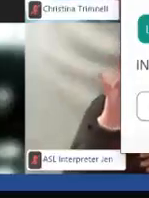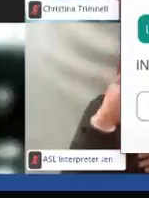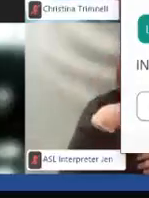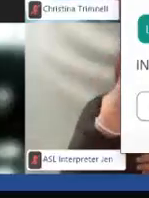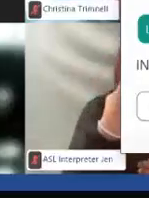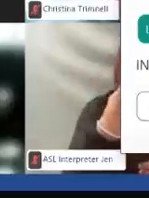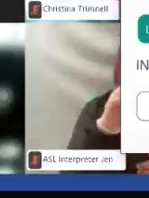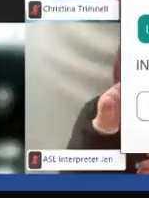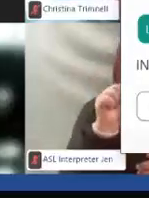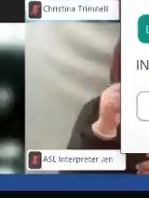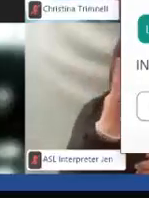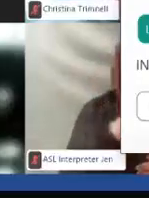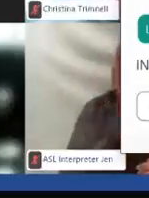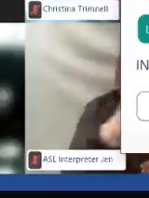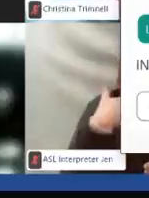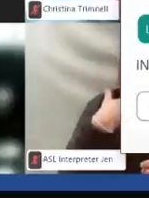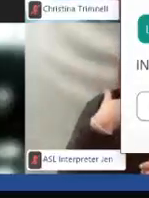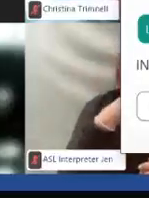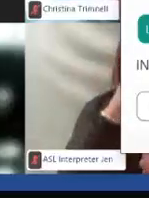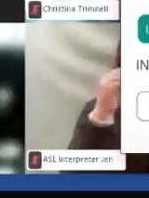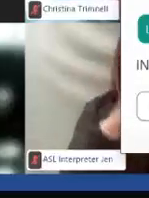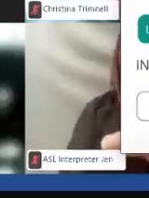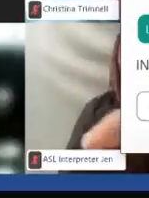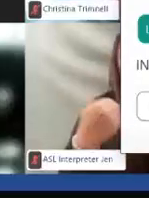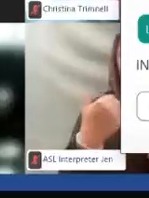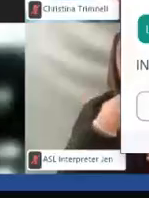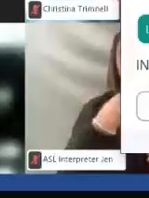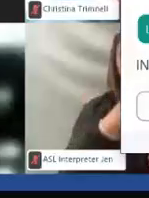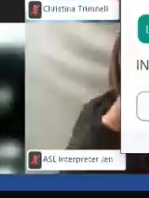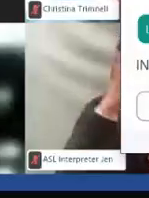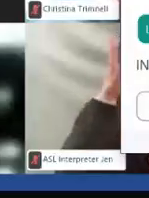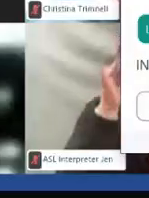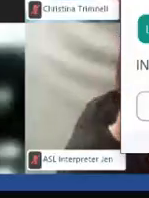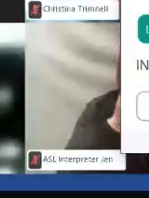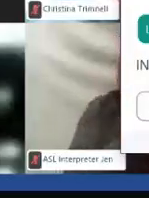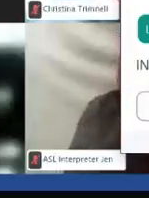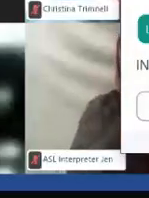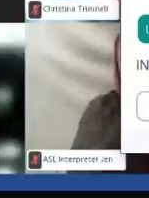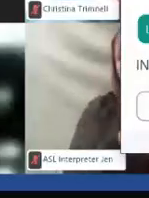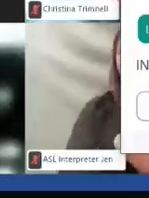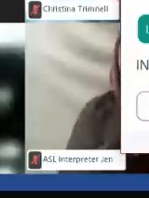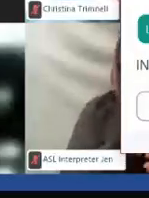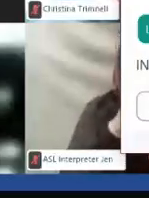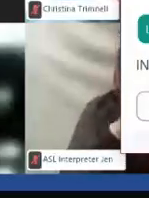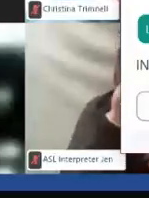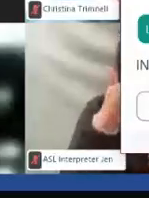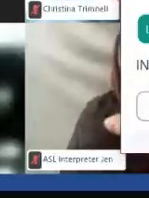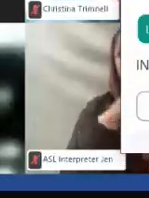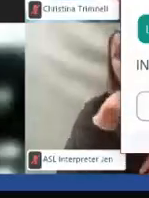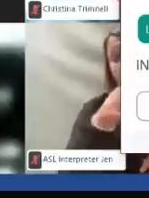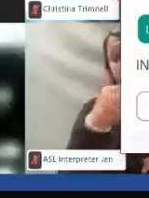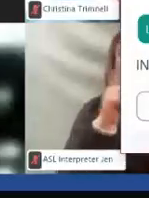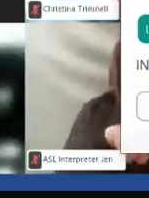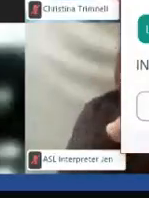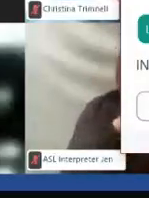one disability. 2 people who applied said that they were parents of people with disabilities. 10 out of the 10 do not